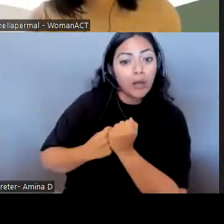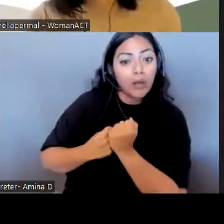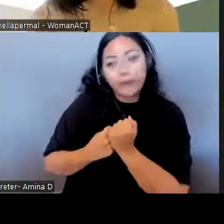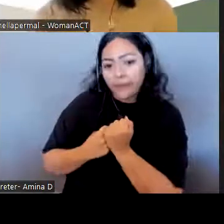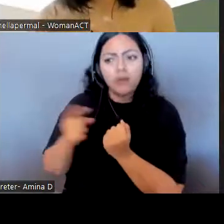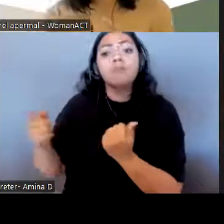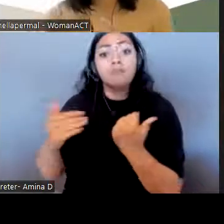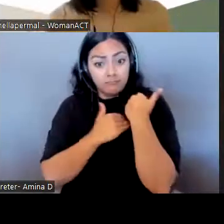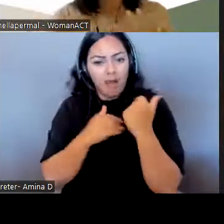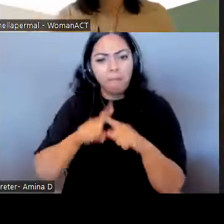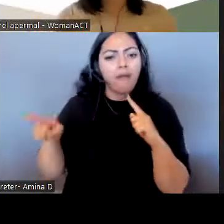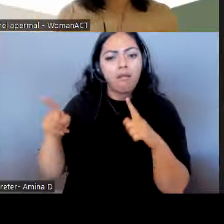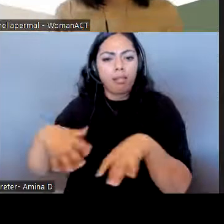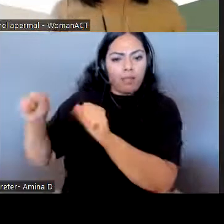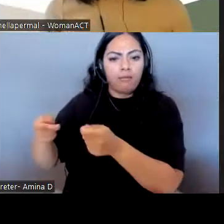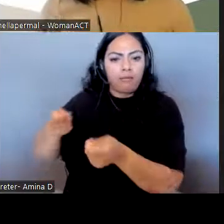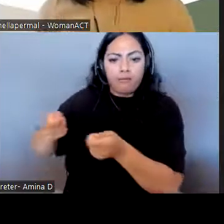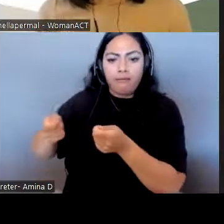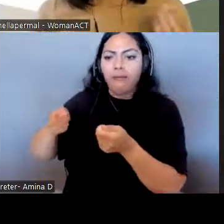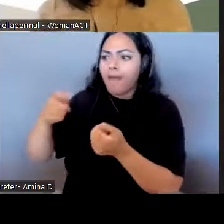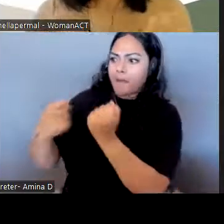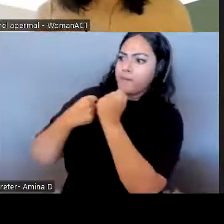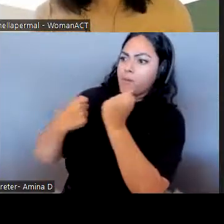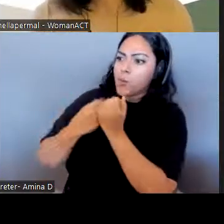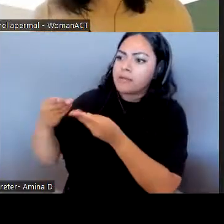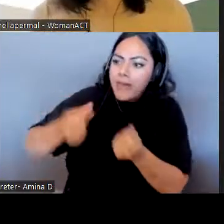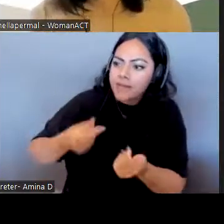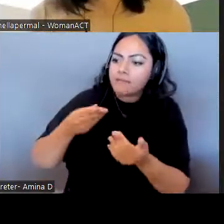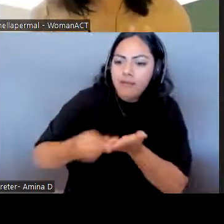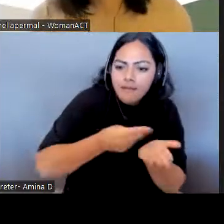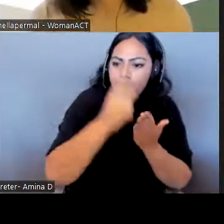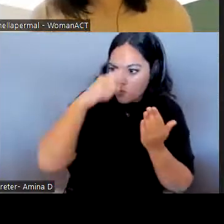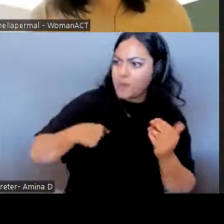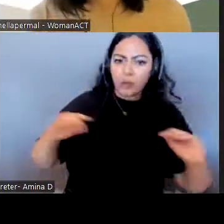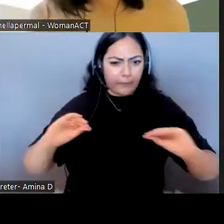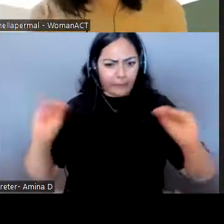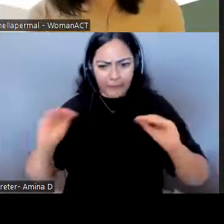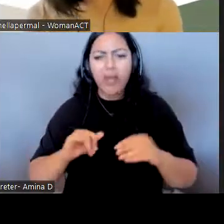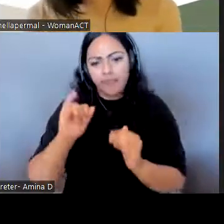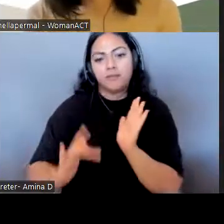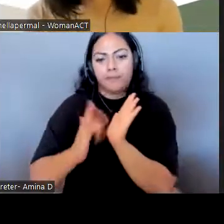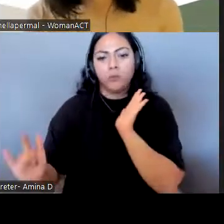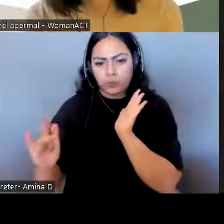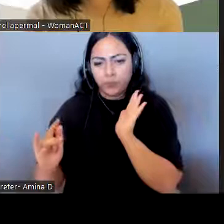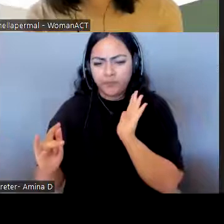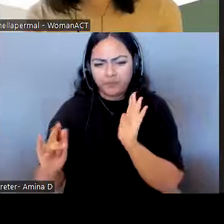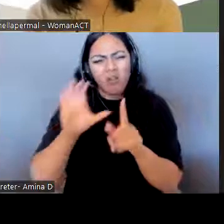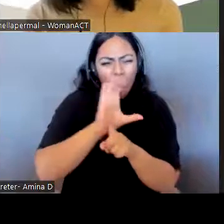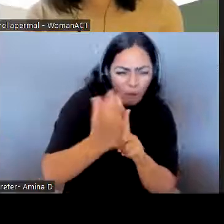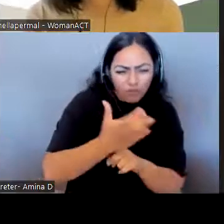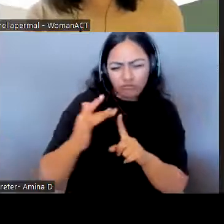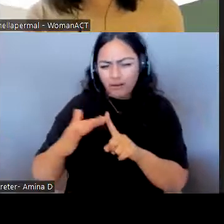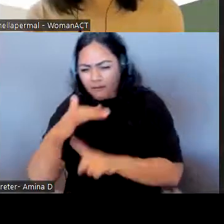so. So that shows you some of the ways in how complex these definitions can be, how culturally contextual and based on those